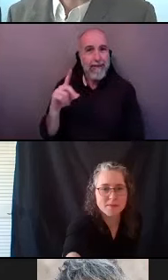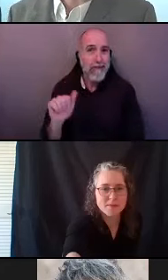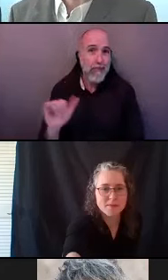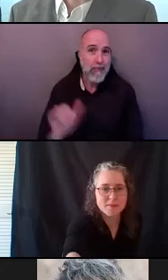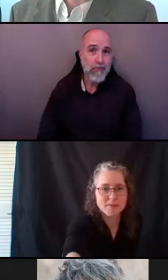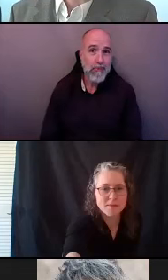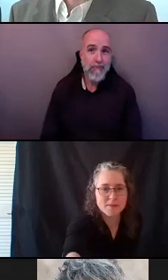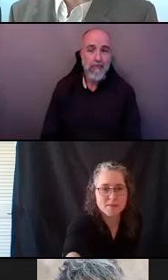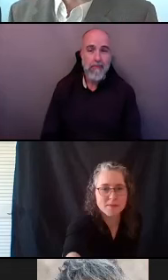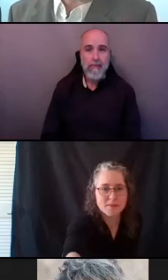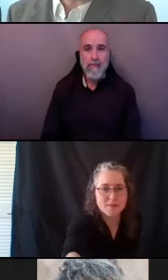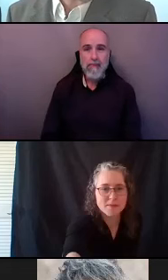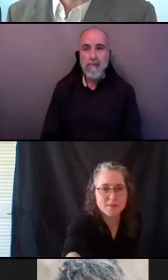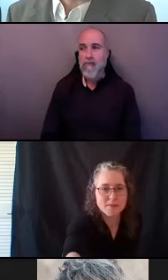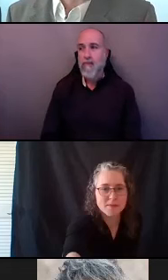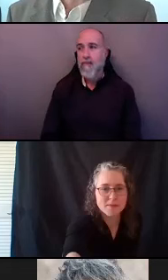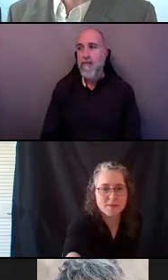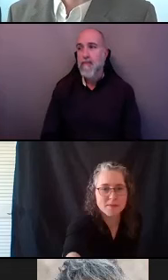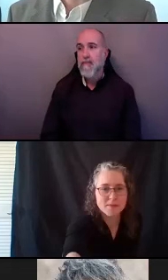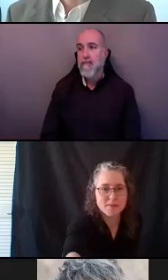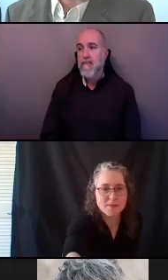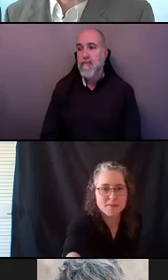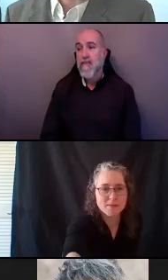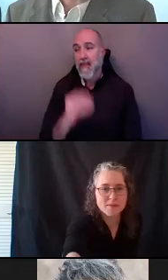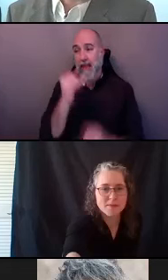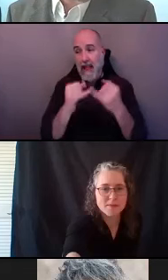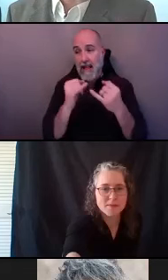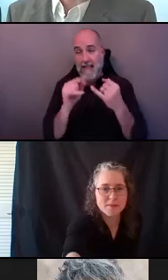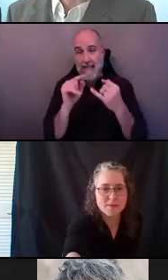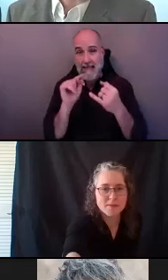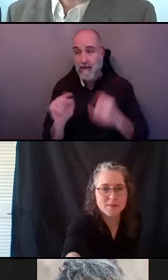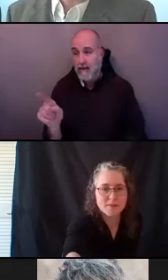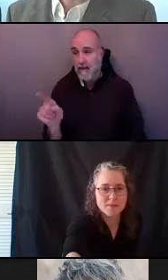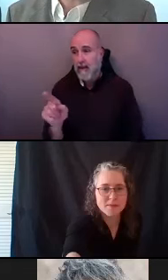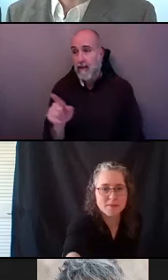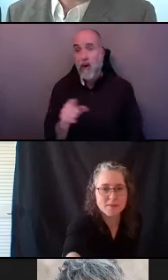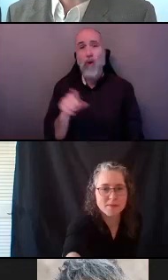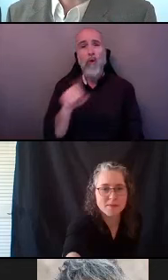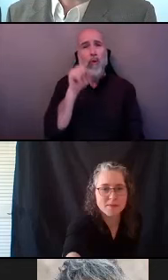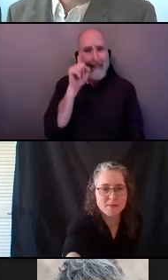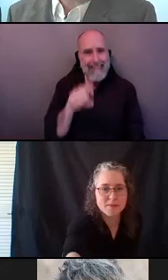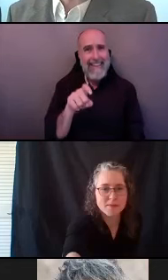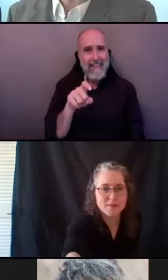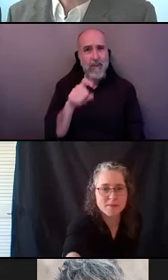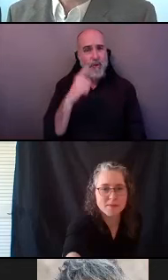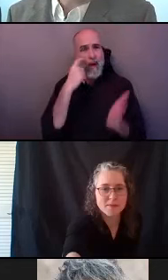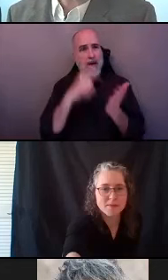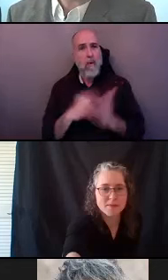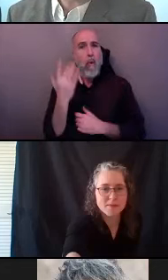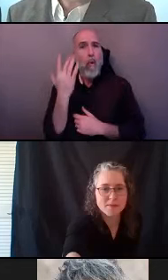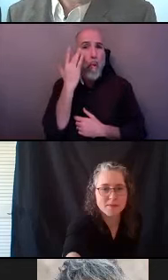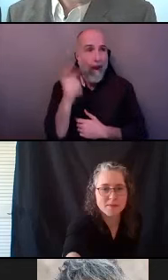well. And the last point on this slide, thank you, is that you need to identify why people should